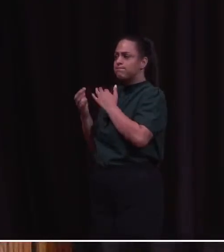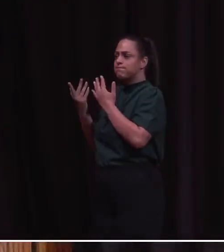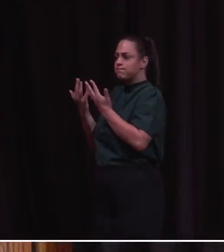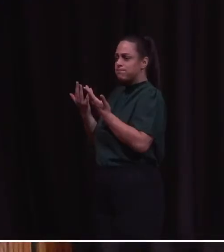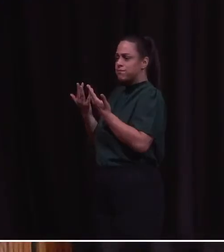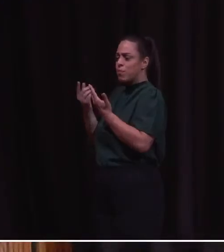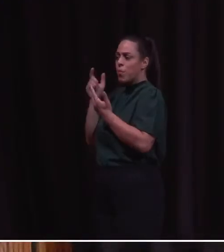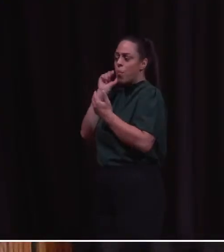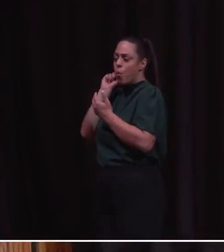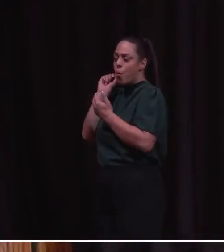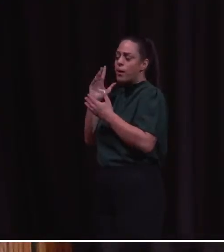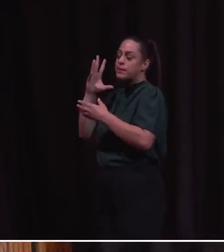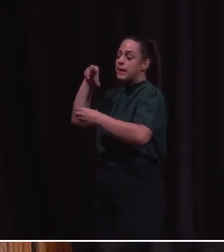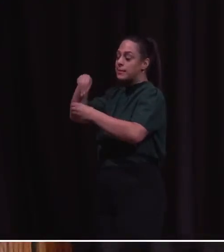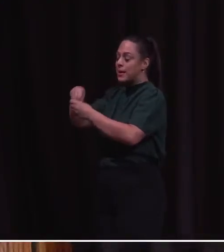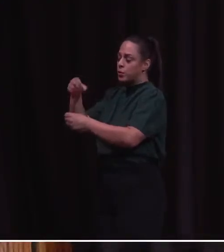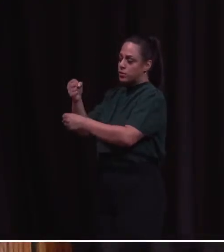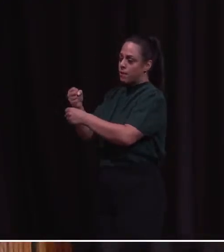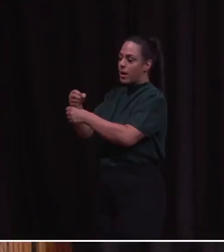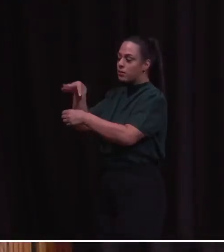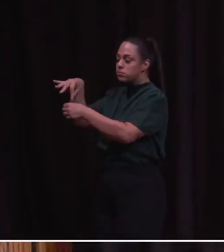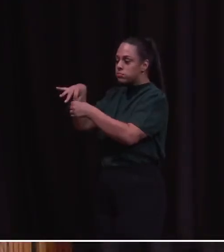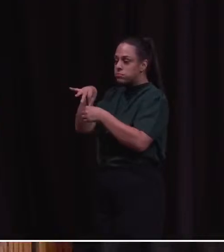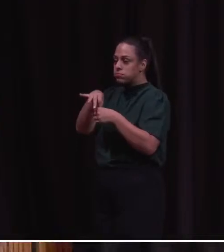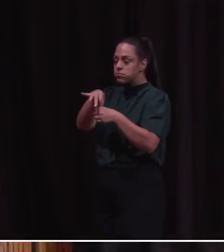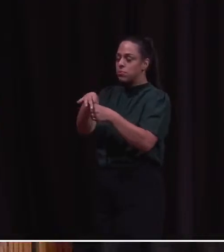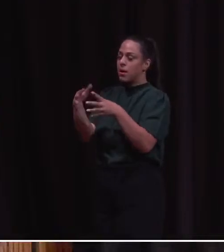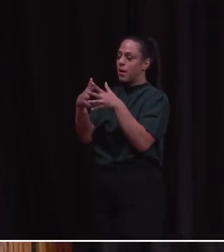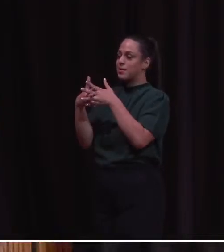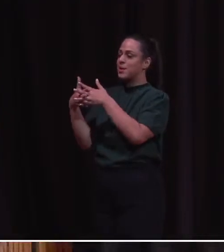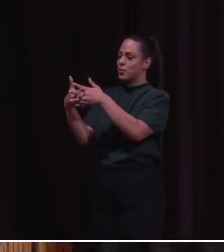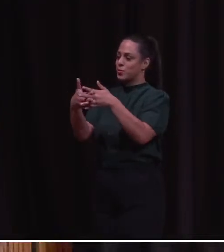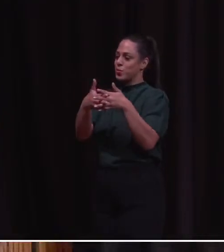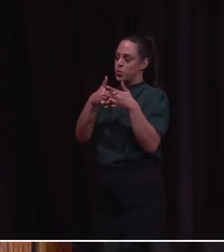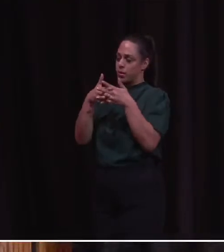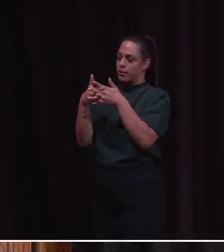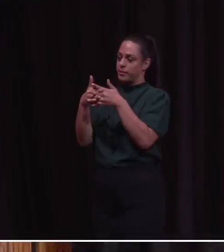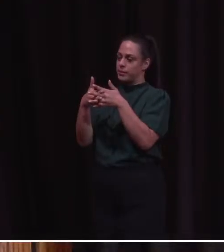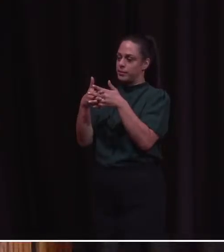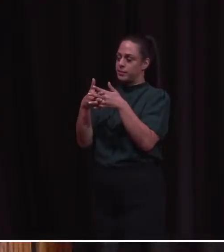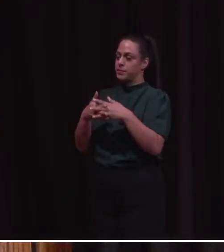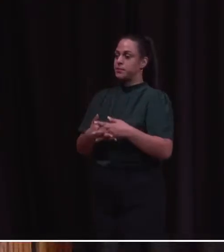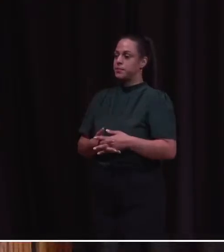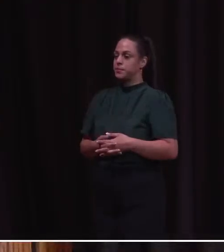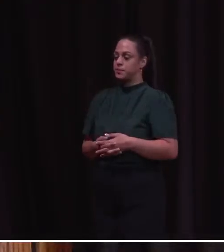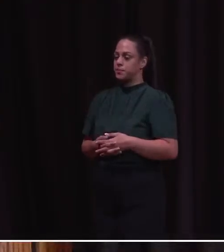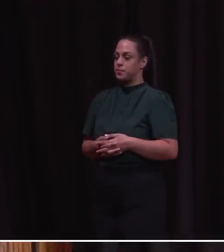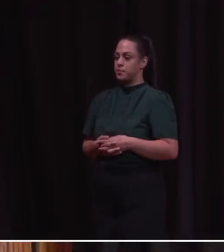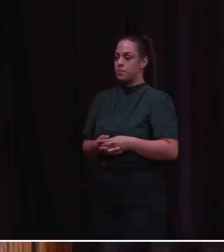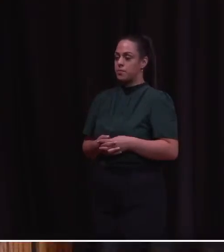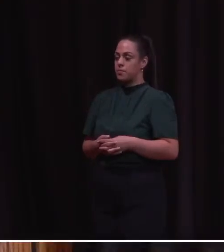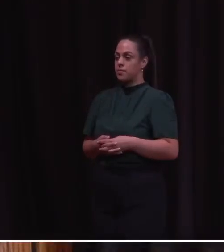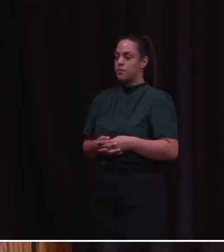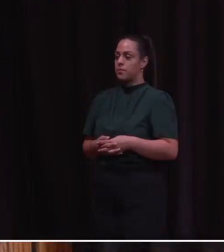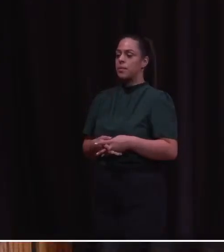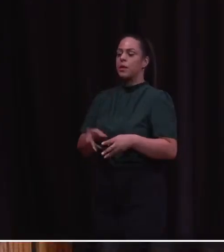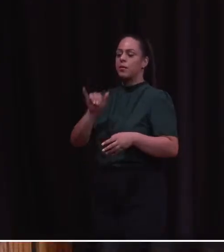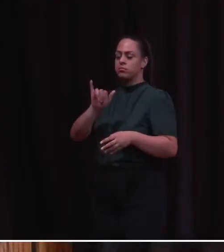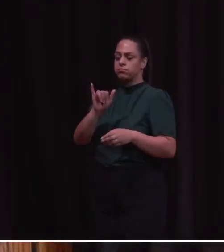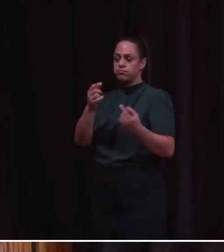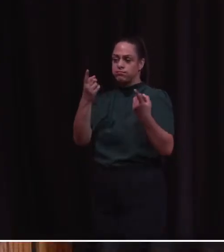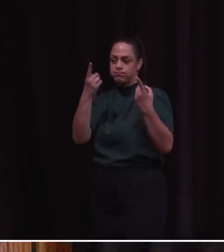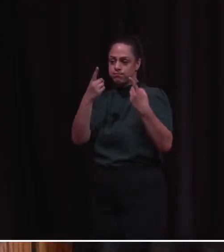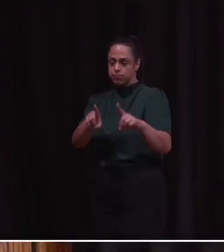the terror of scientific experimentation of the likes of Dr. Marion Sims, who is called the father